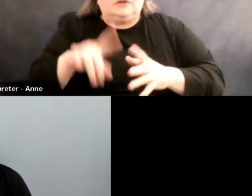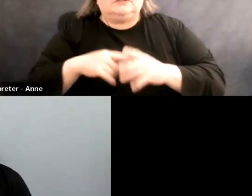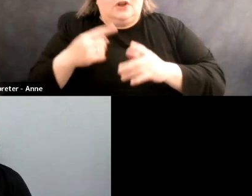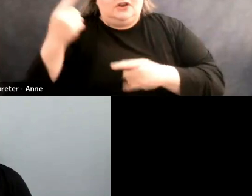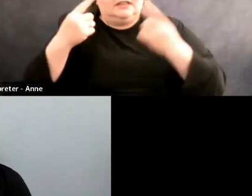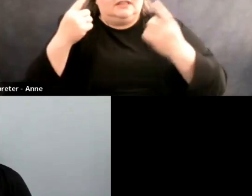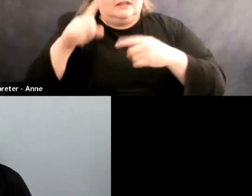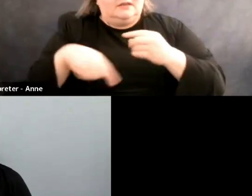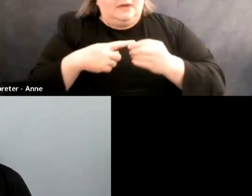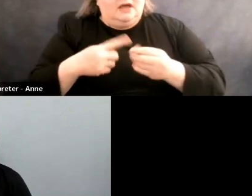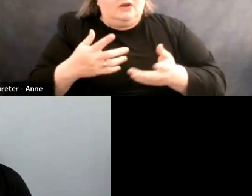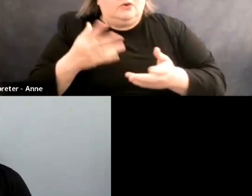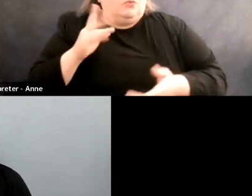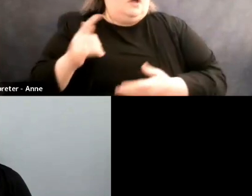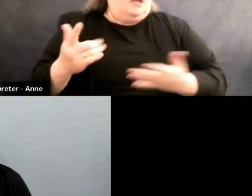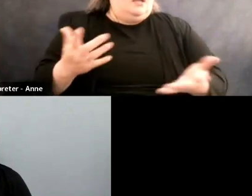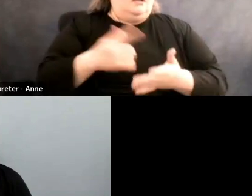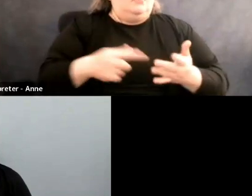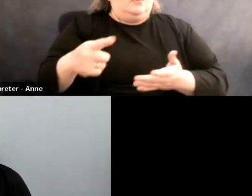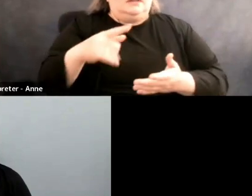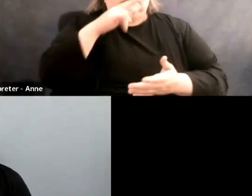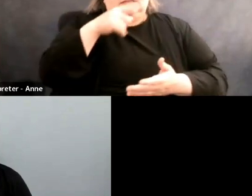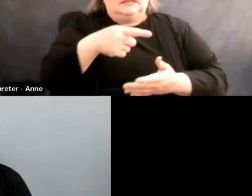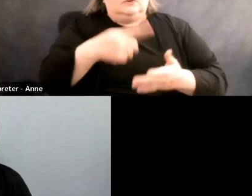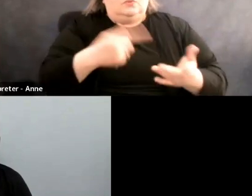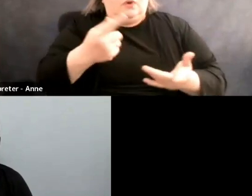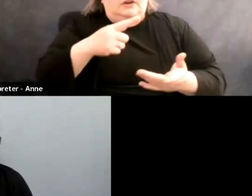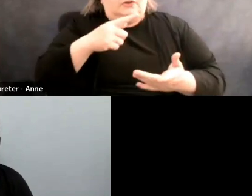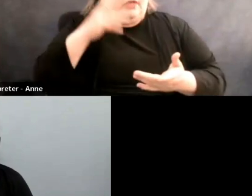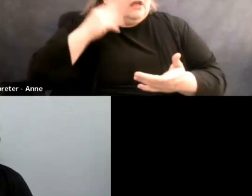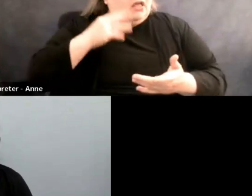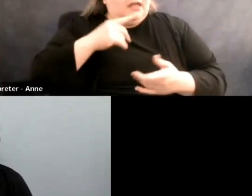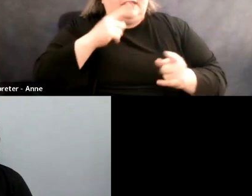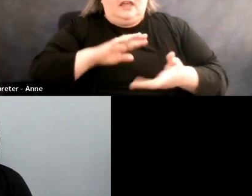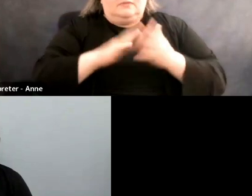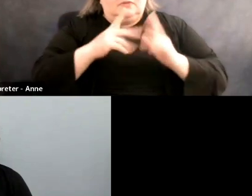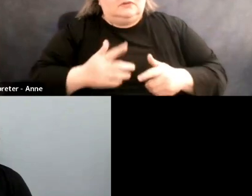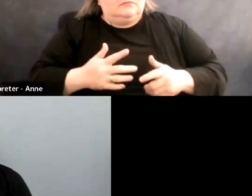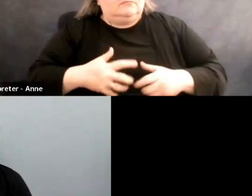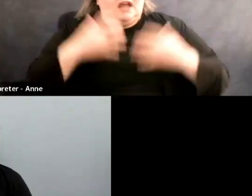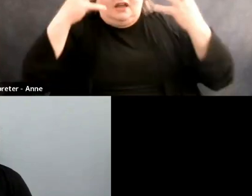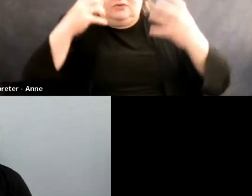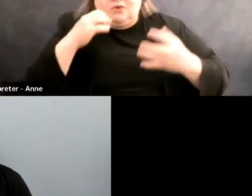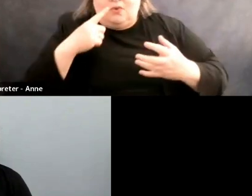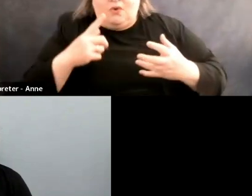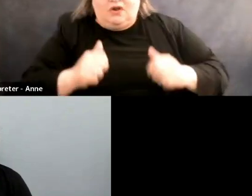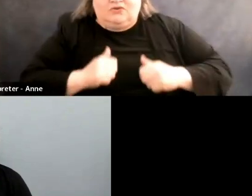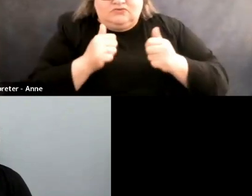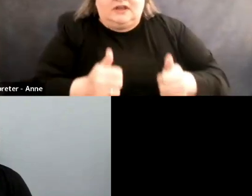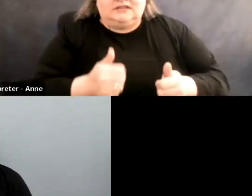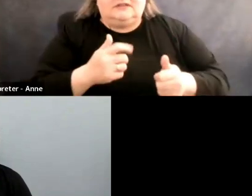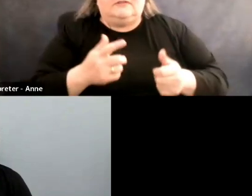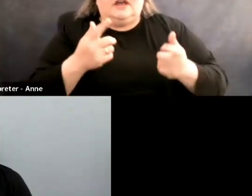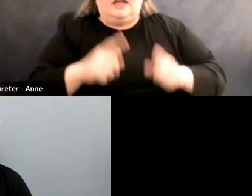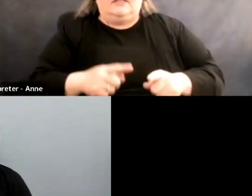about, well, what does the kid, what are they dealing with? They get angry, they get aggressive. Uh, and